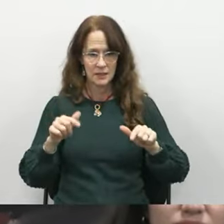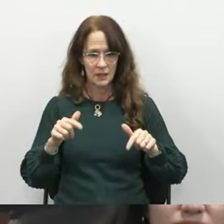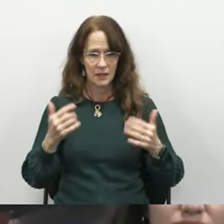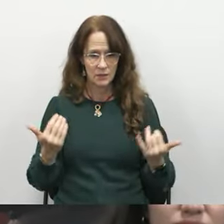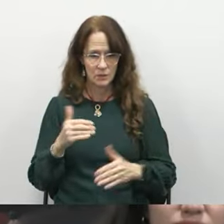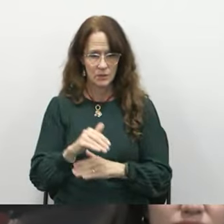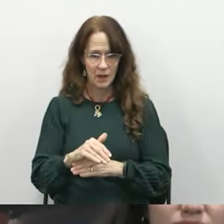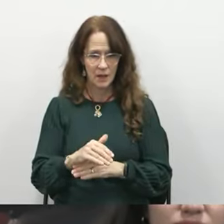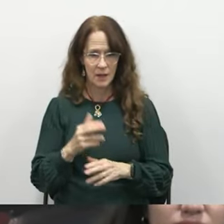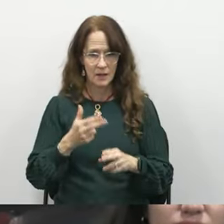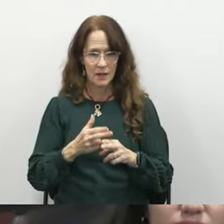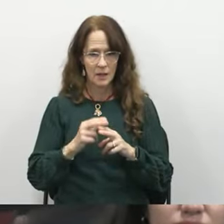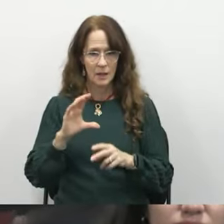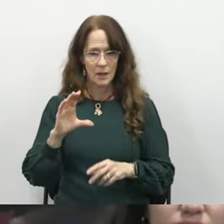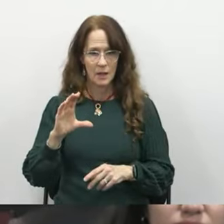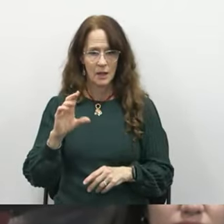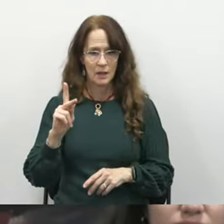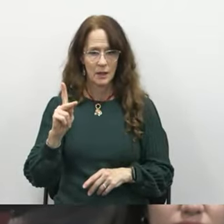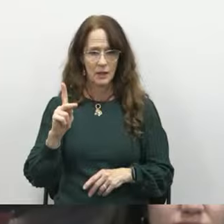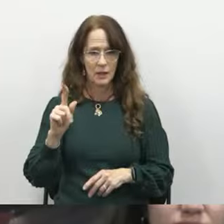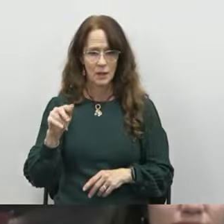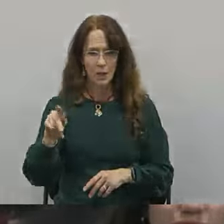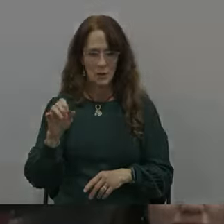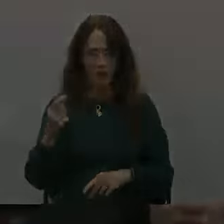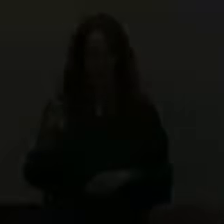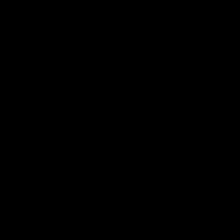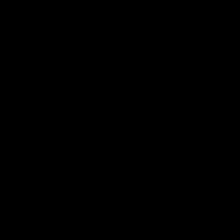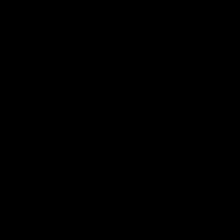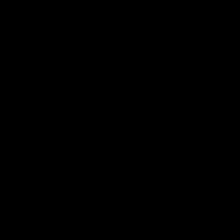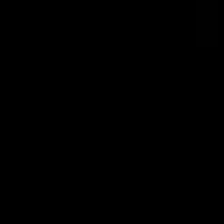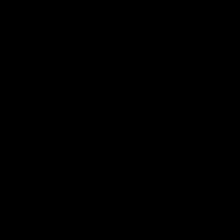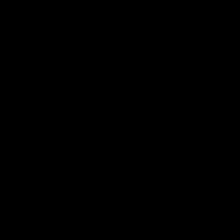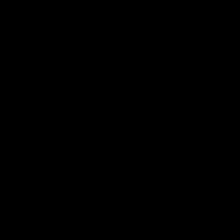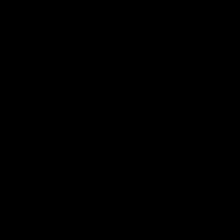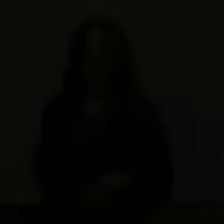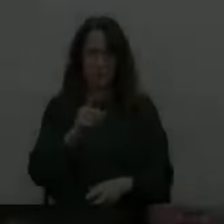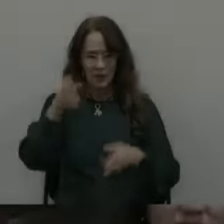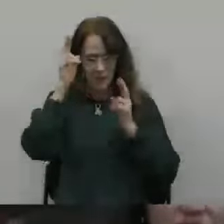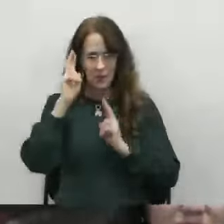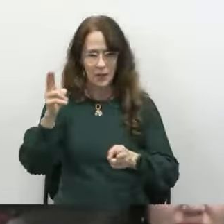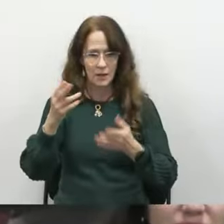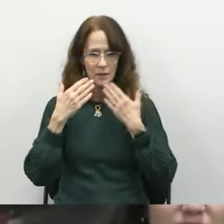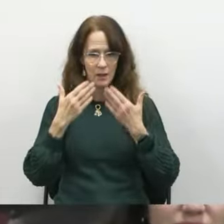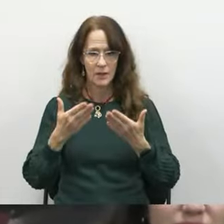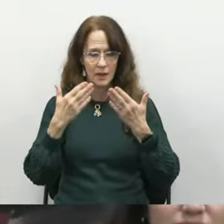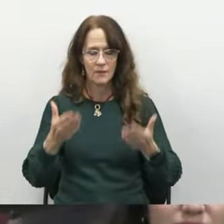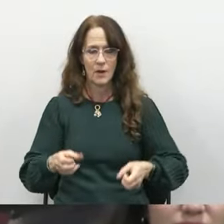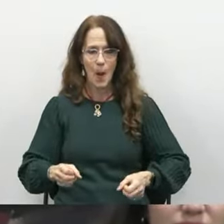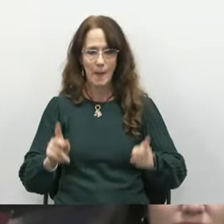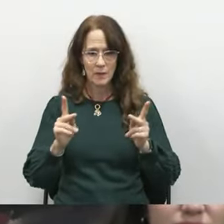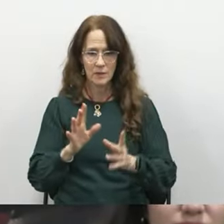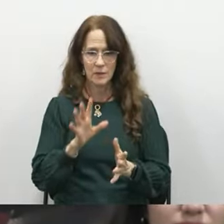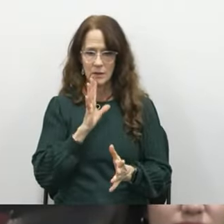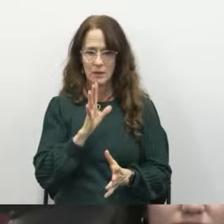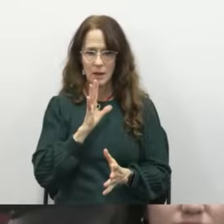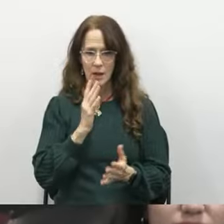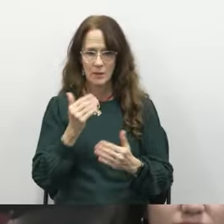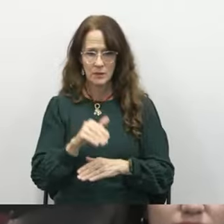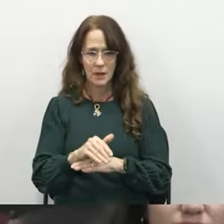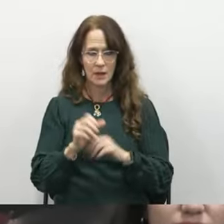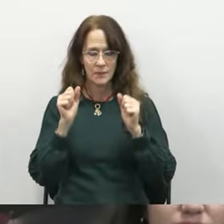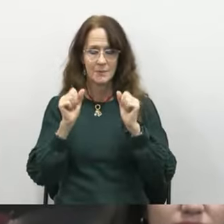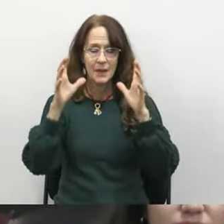Chloe Garcia, and I'm the ASB president at Lakewood High School. I am deeply honored and grateful for the opportunity to speak here tonight about all of the